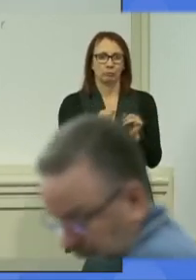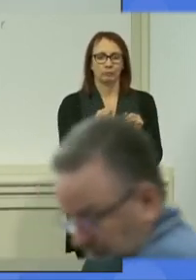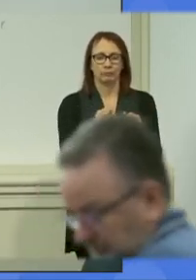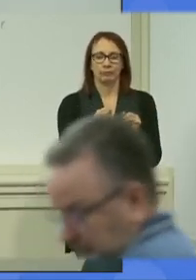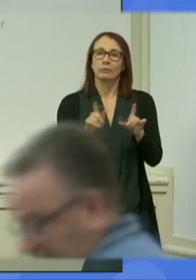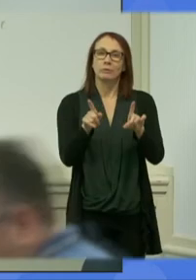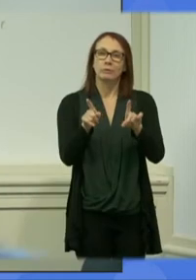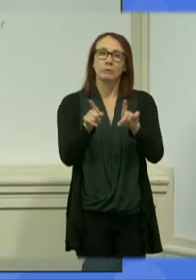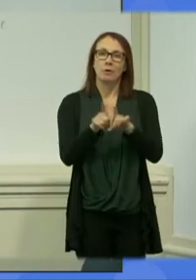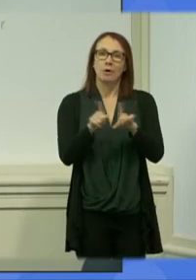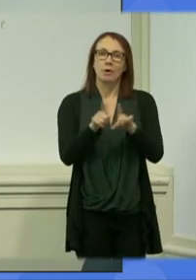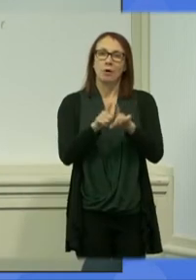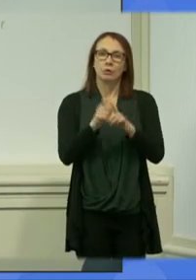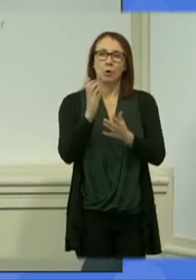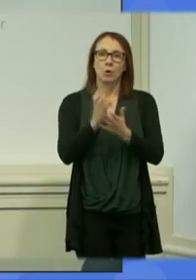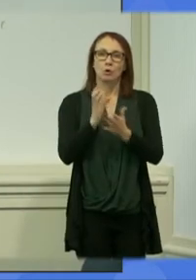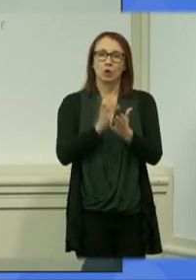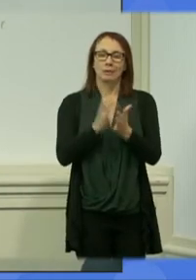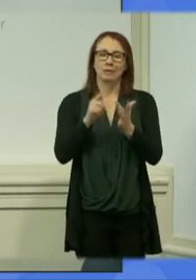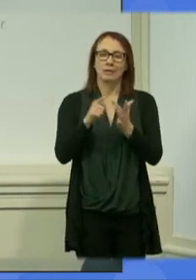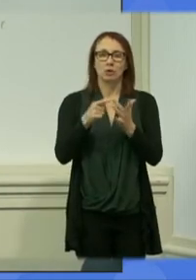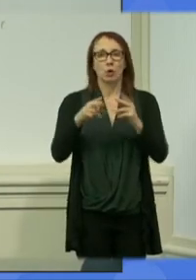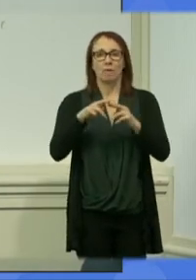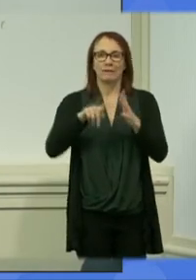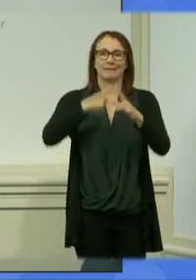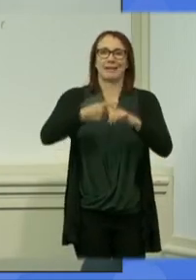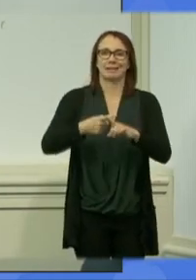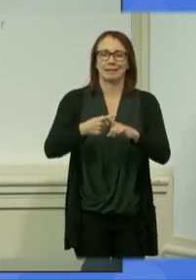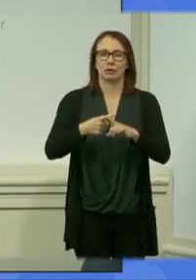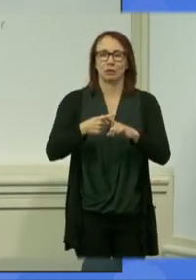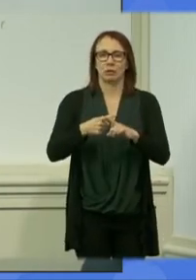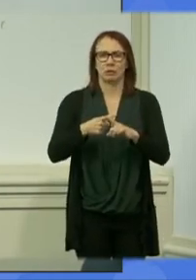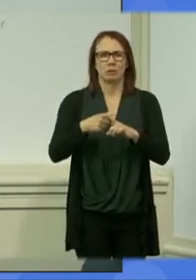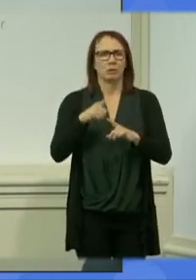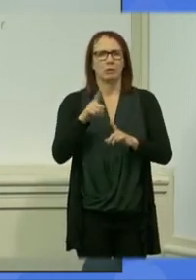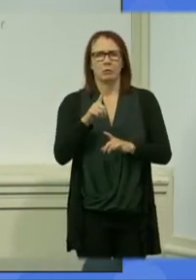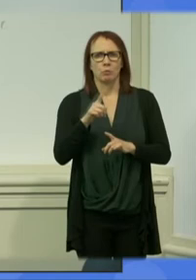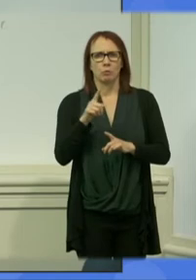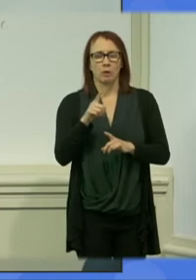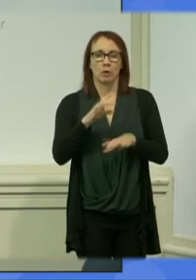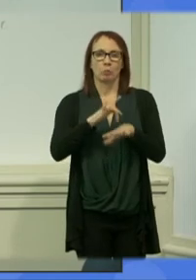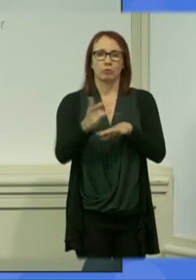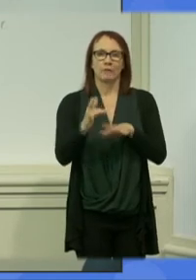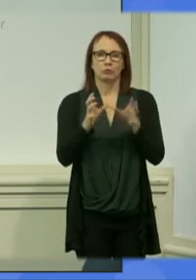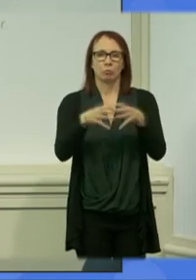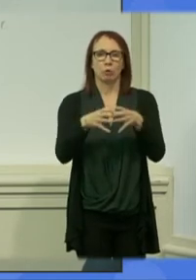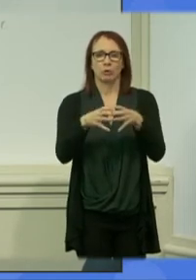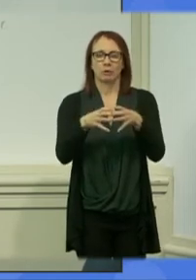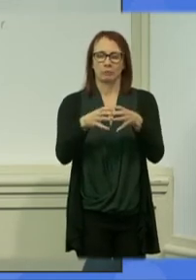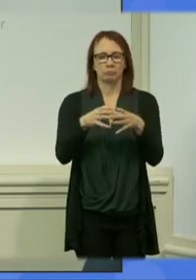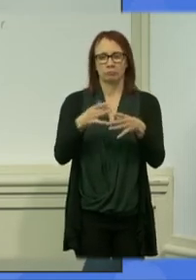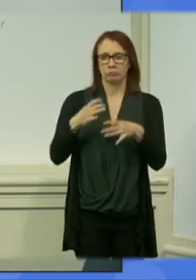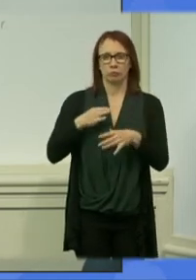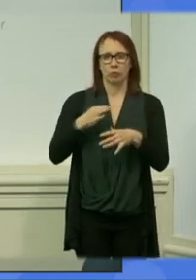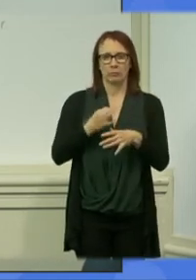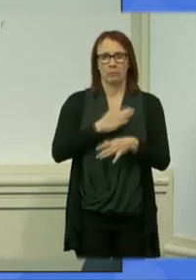Council of the Chartered Institute of Taxation. So ICAS, if you don't know it, it's a professional and representative body for its members. So in